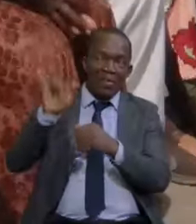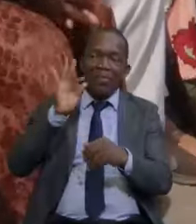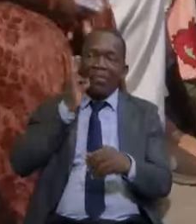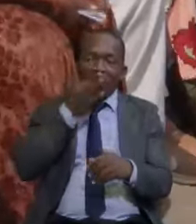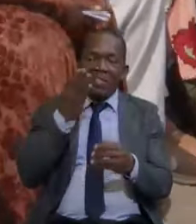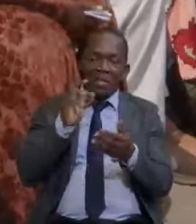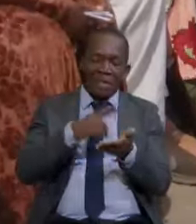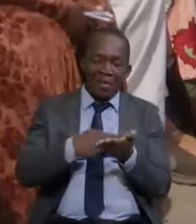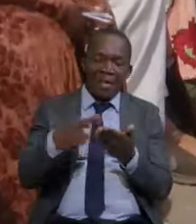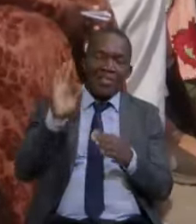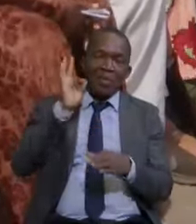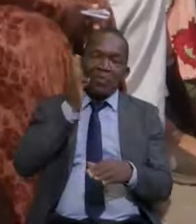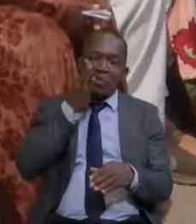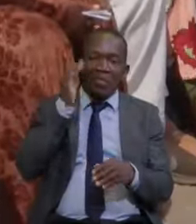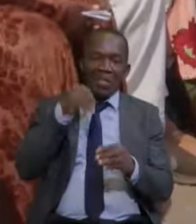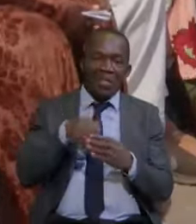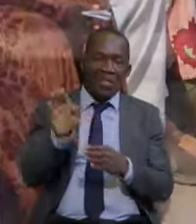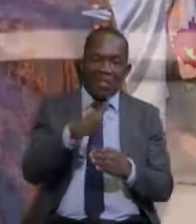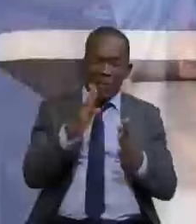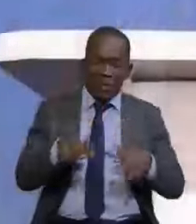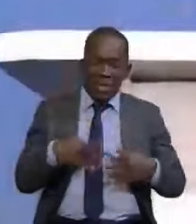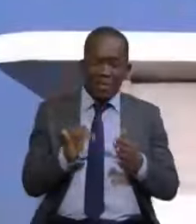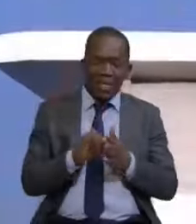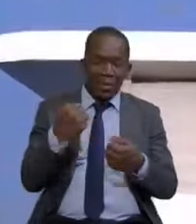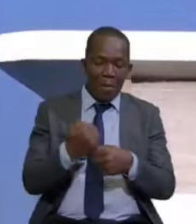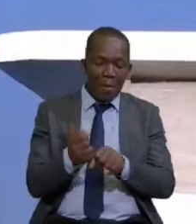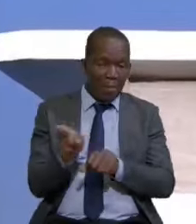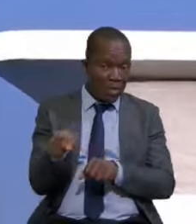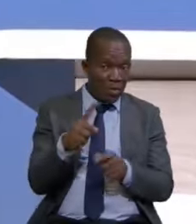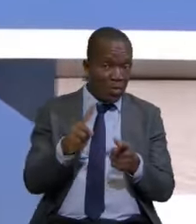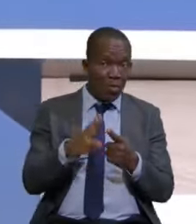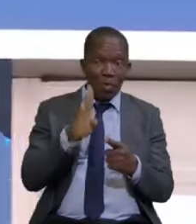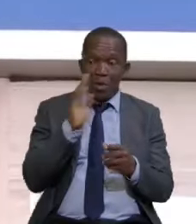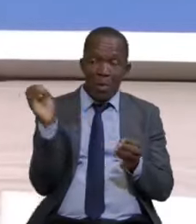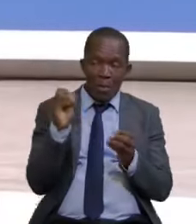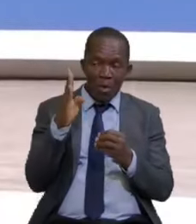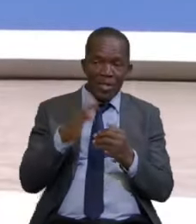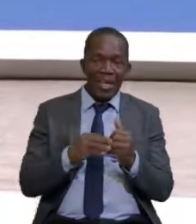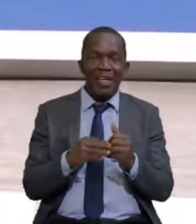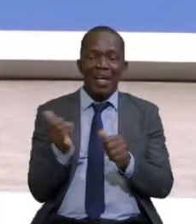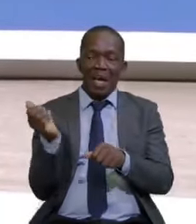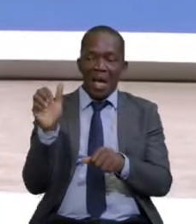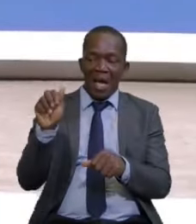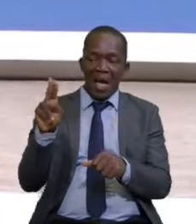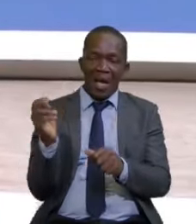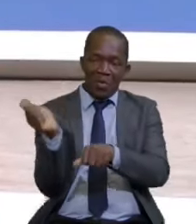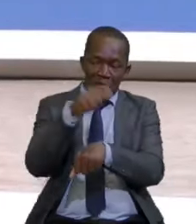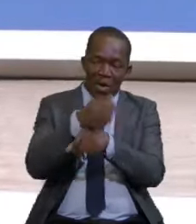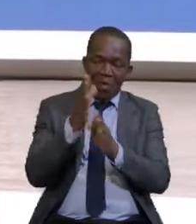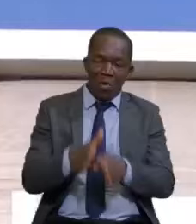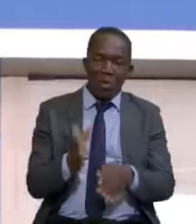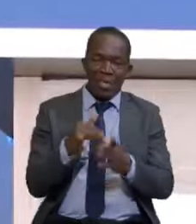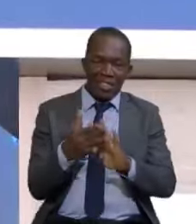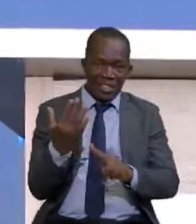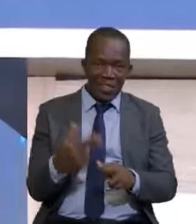that makes you to be more than a conqueror in your life, because he passes on that mighty power, he